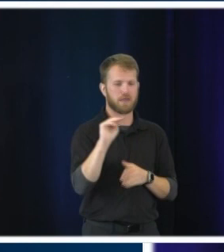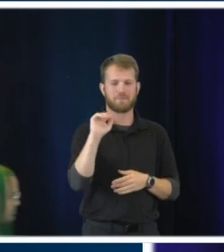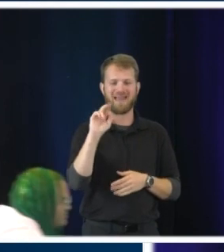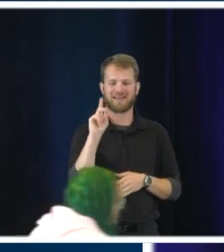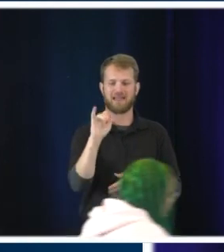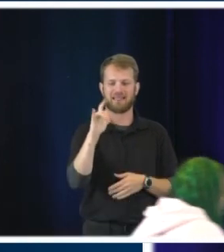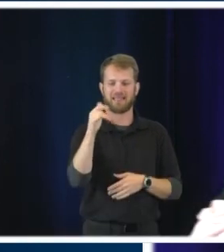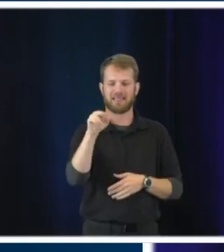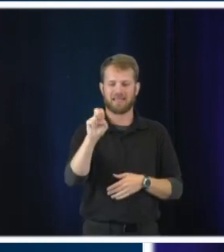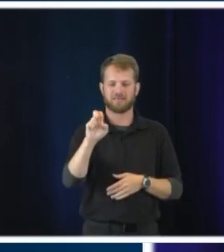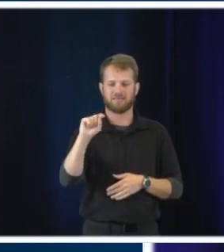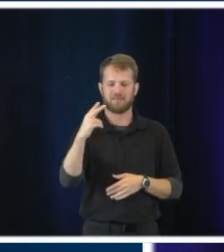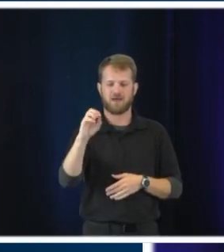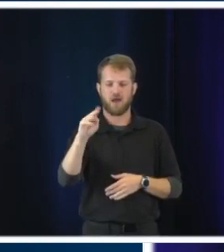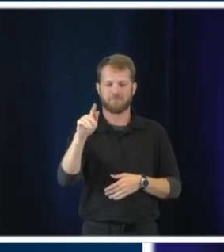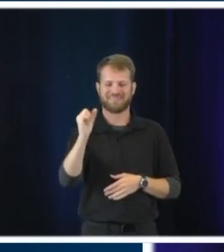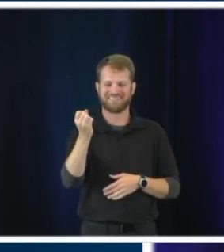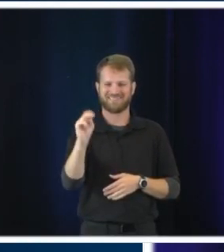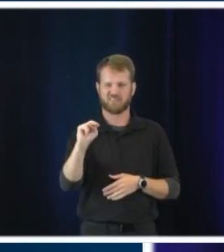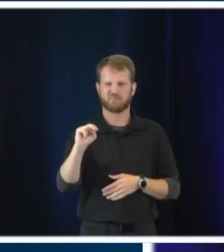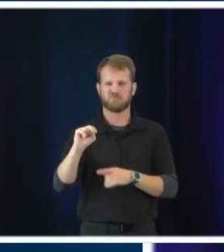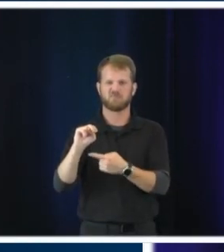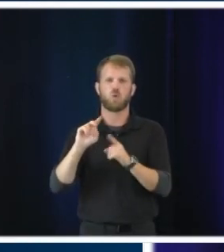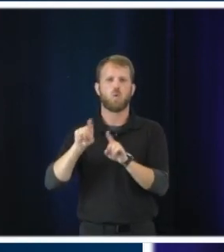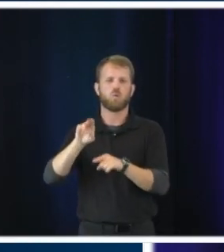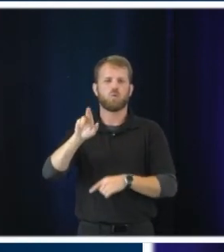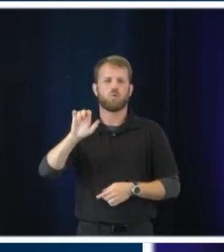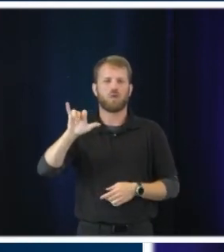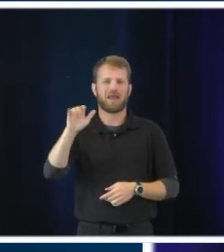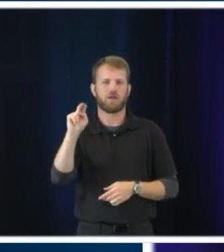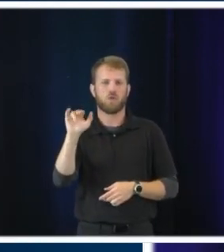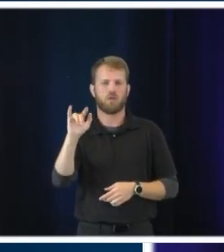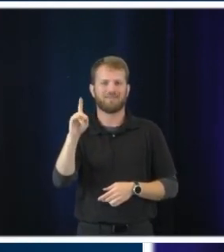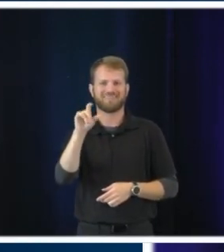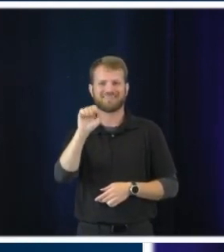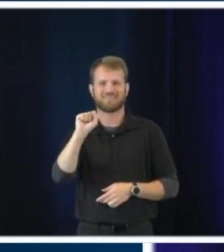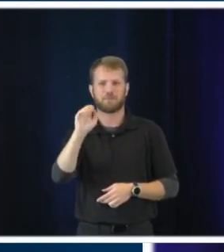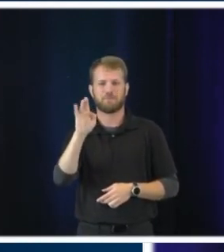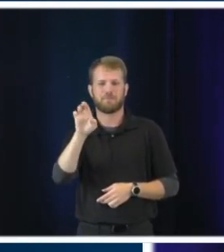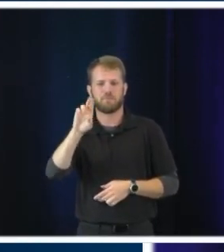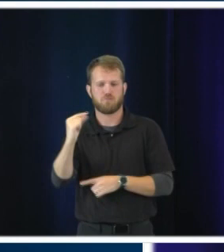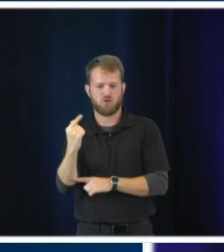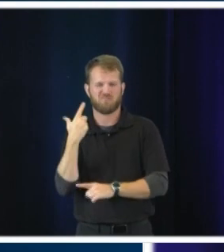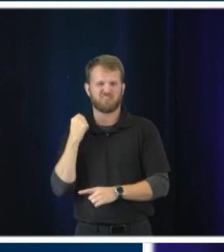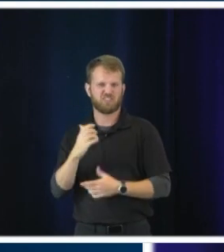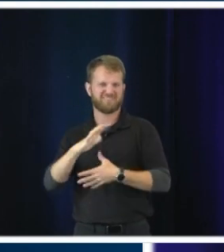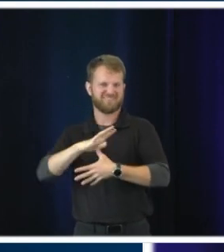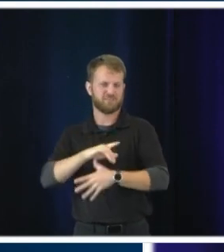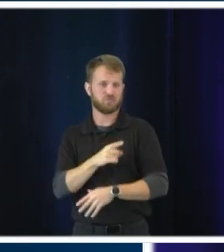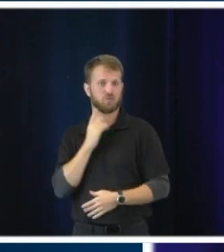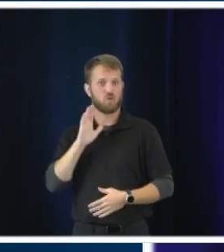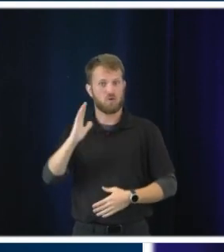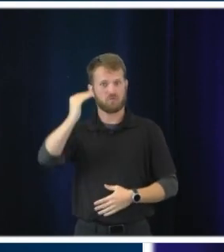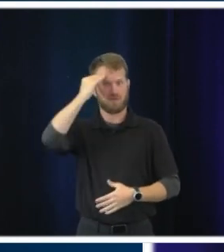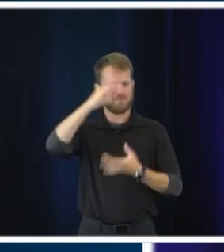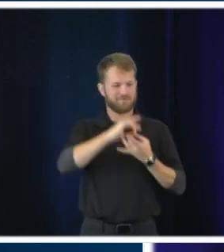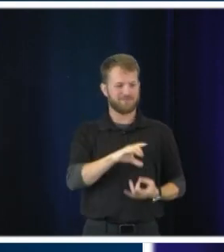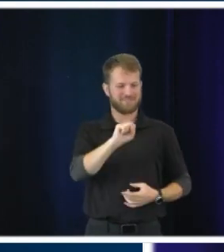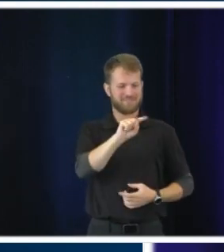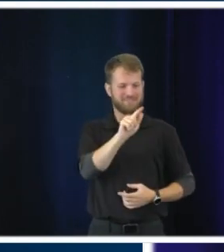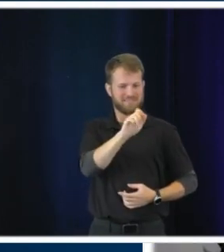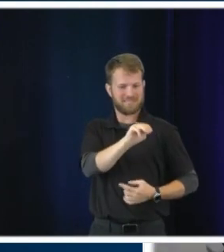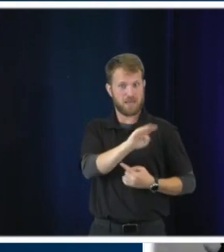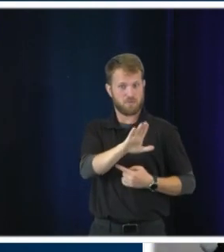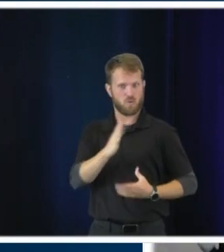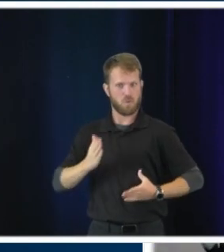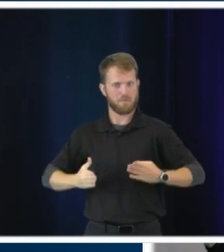Madeline Thompson attends Reynoldsburg High School and is in the 12th grade. Madeline has utilized her knowledge of STEM to boost her